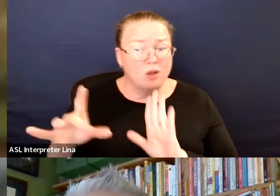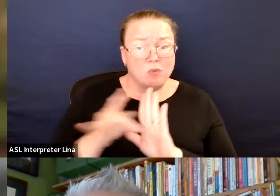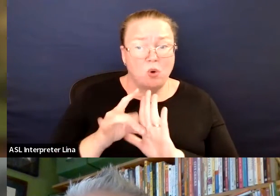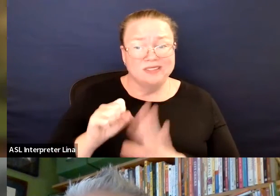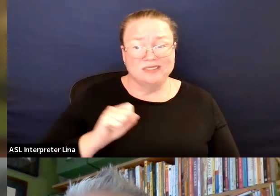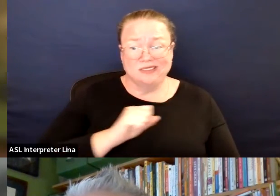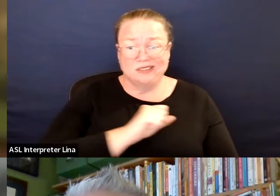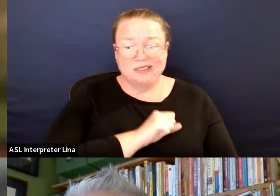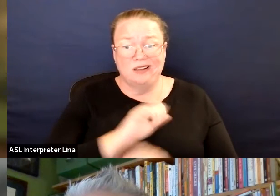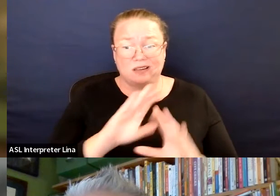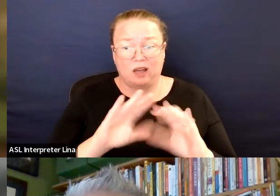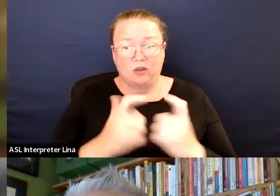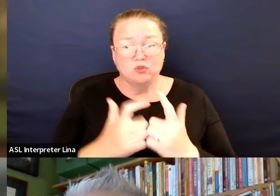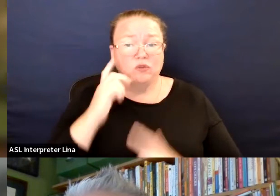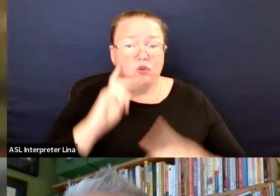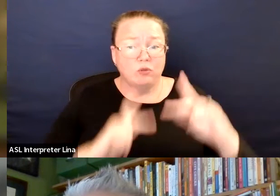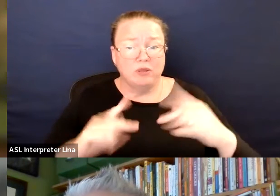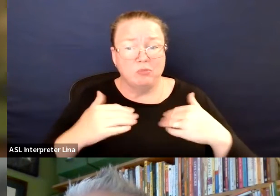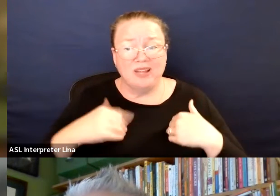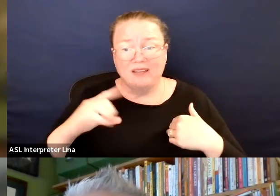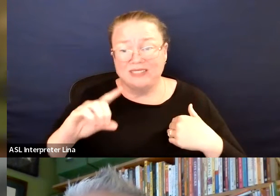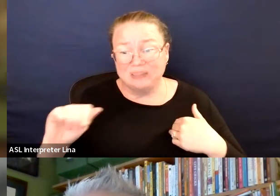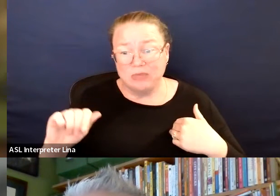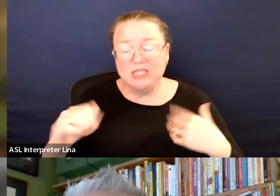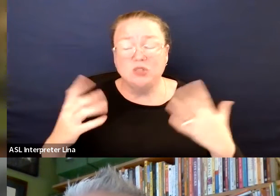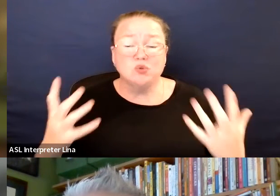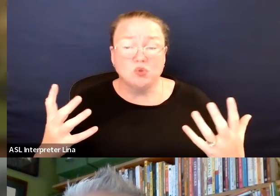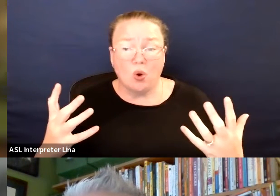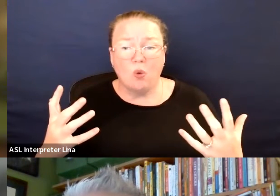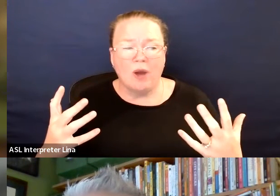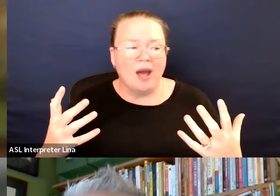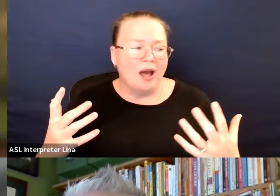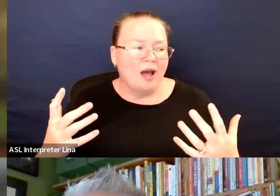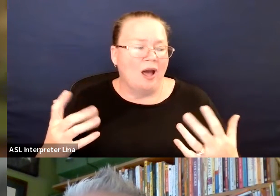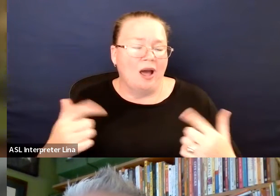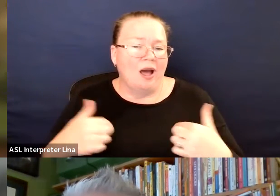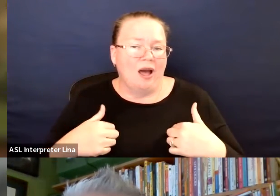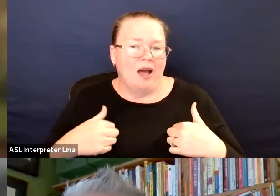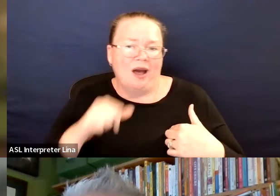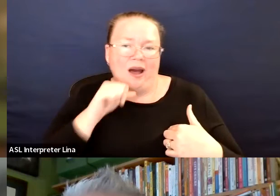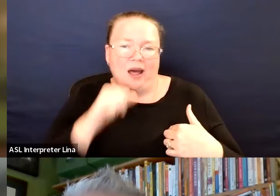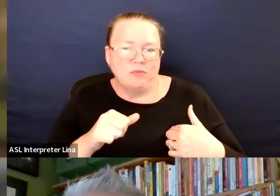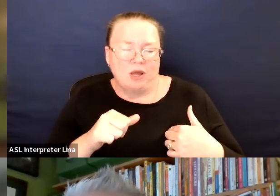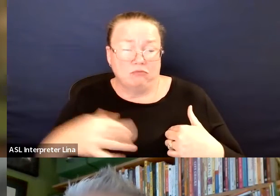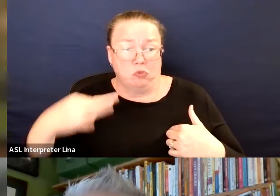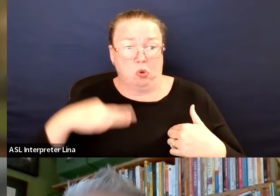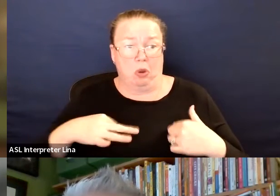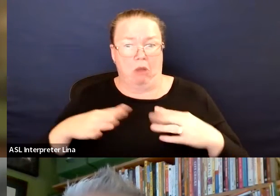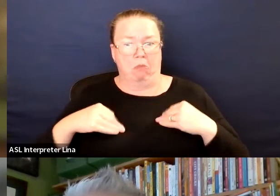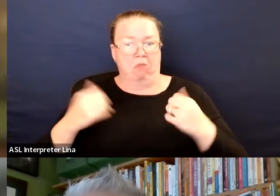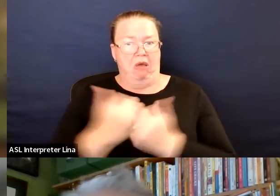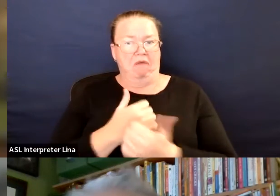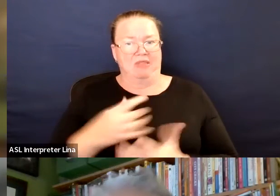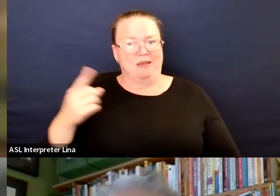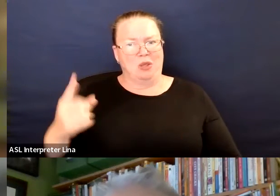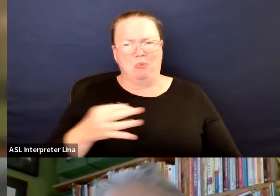council for people with disabilities. So, you know, I'm not taking all the credit for him being one hell